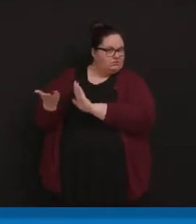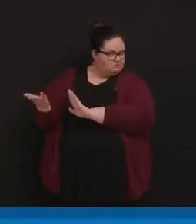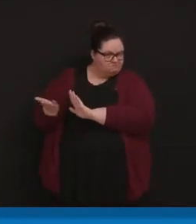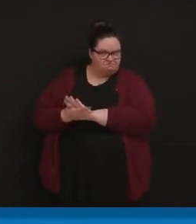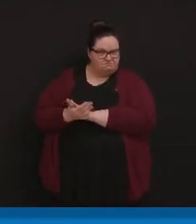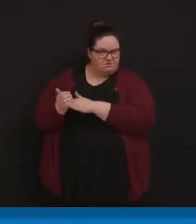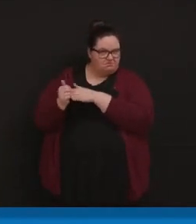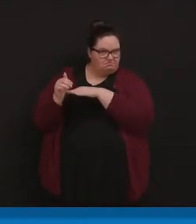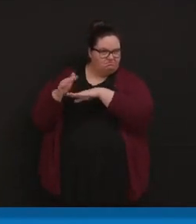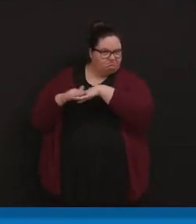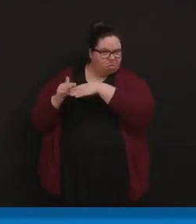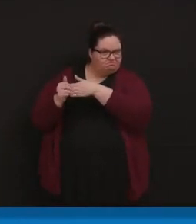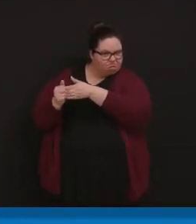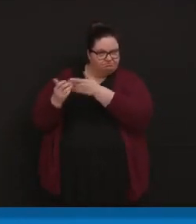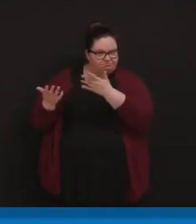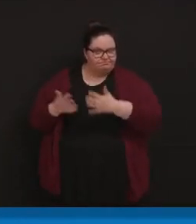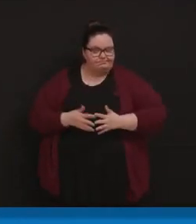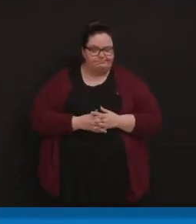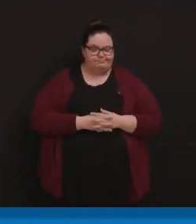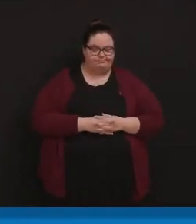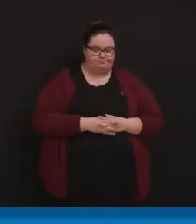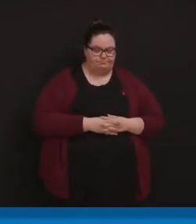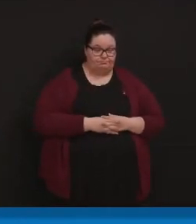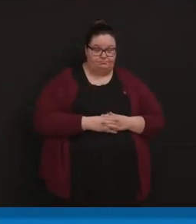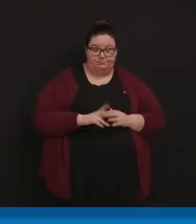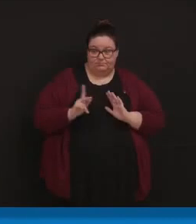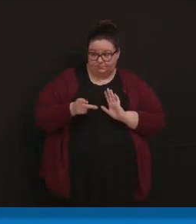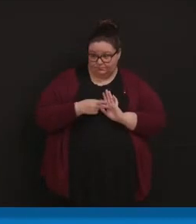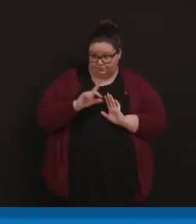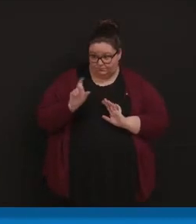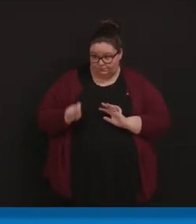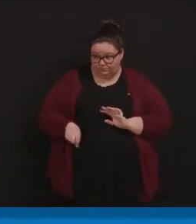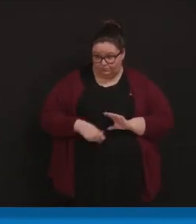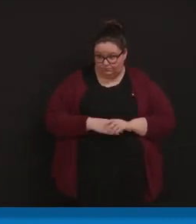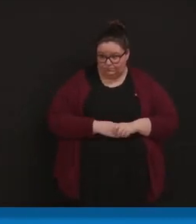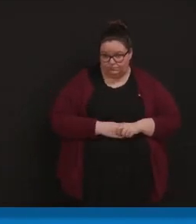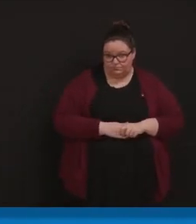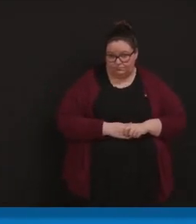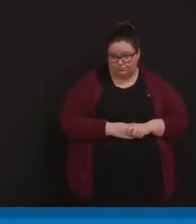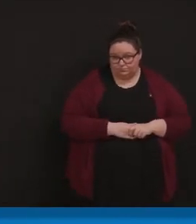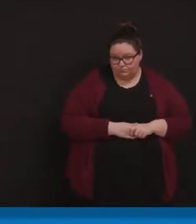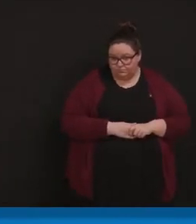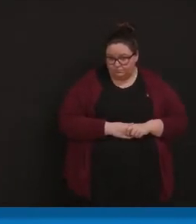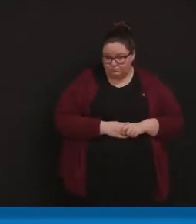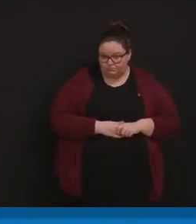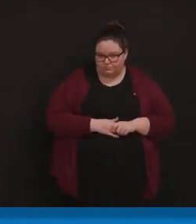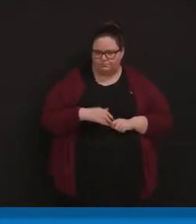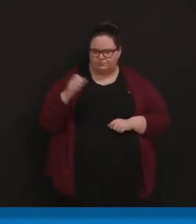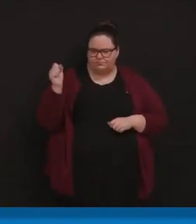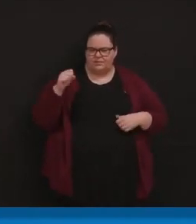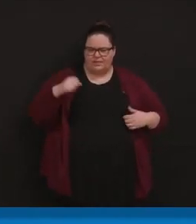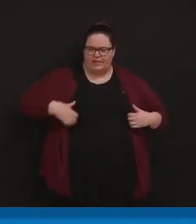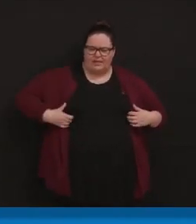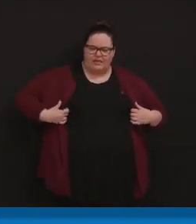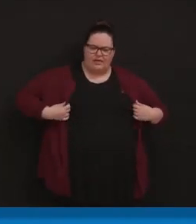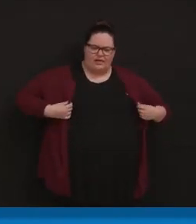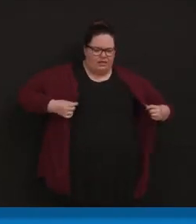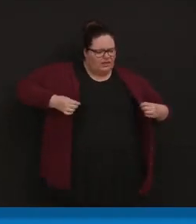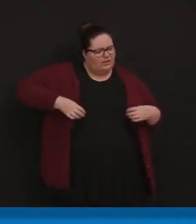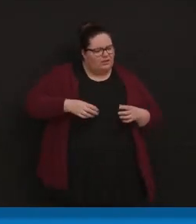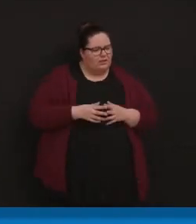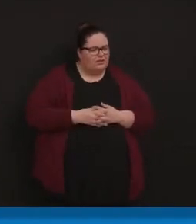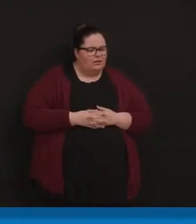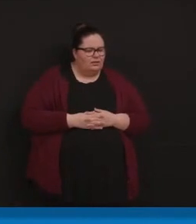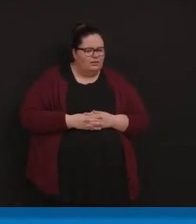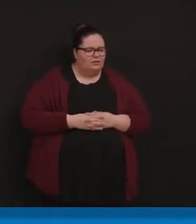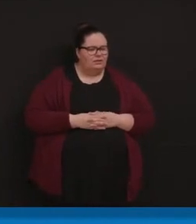guidelines. Do you have a follow-up, Mr. Jakes? Well, yeah, I'm wondering